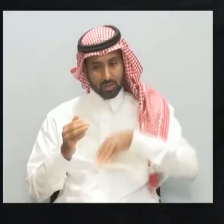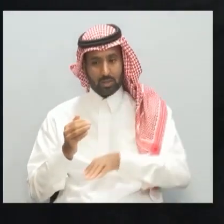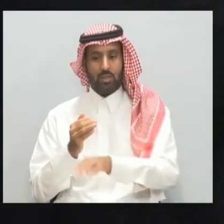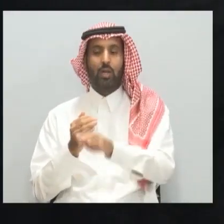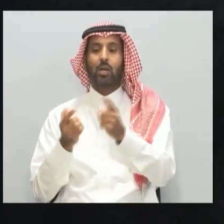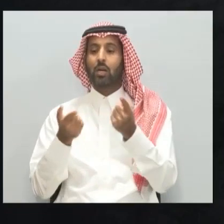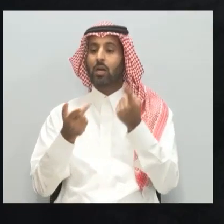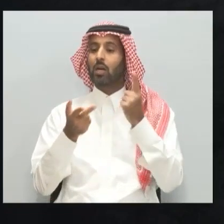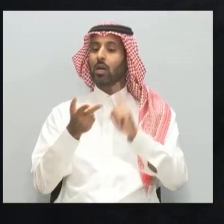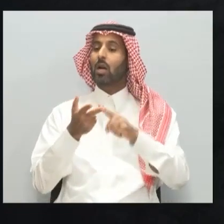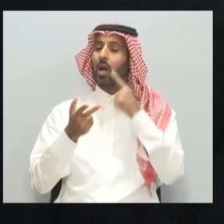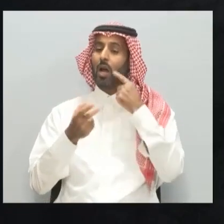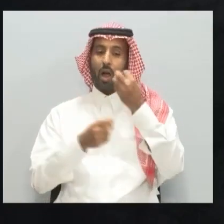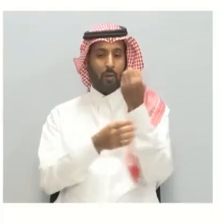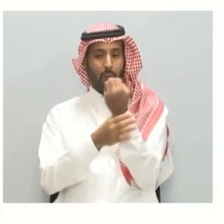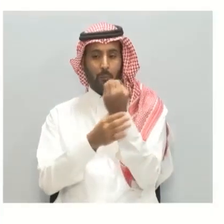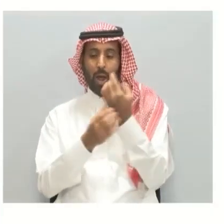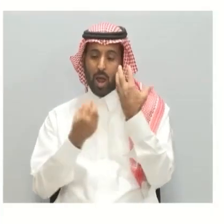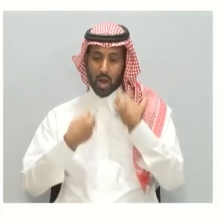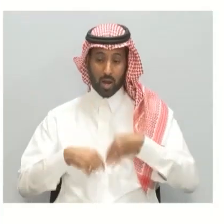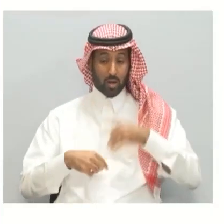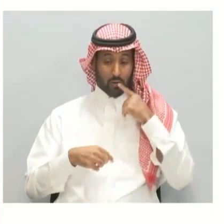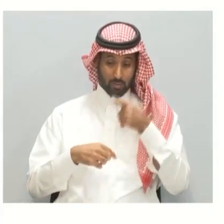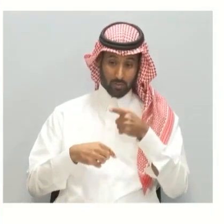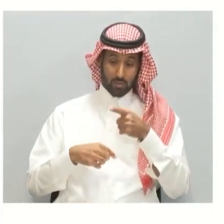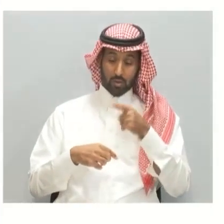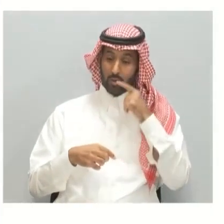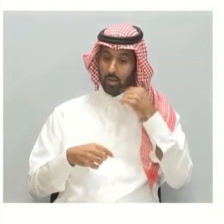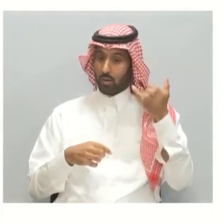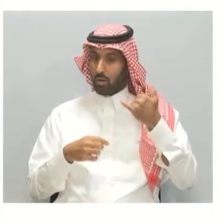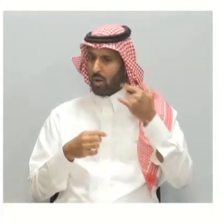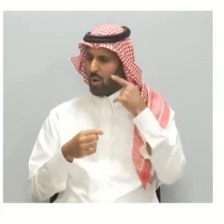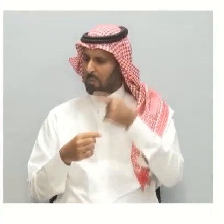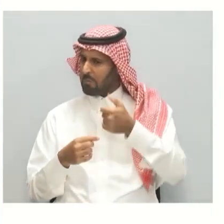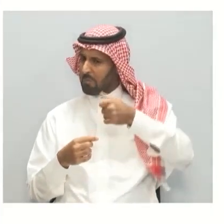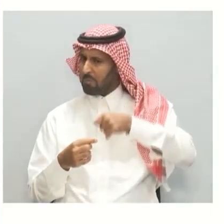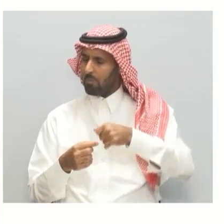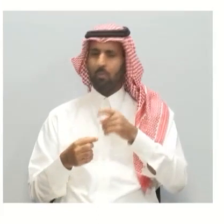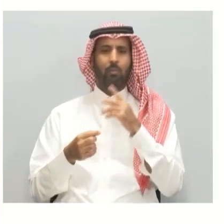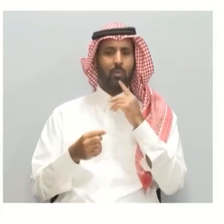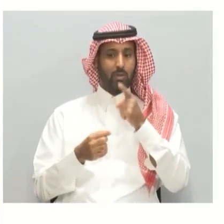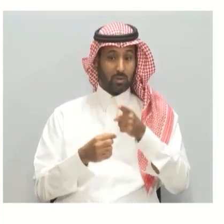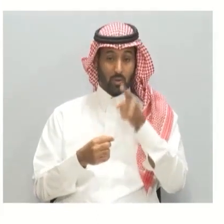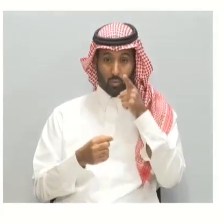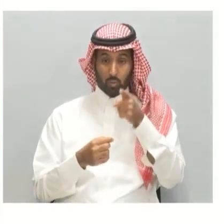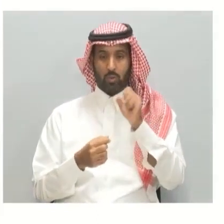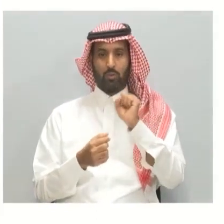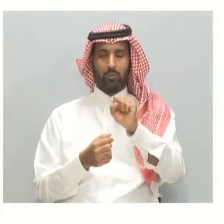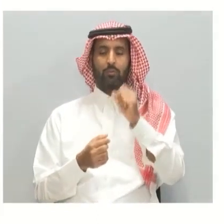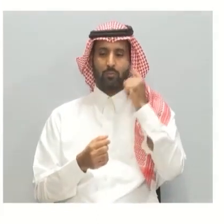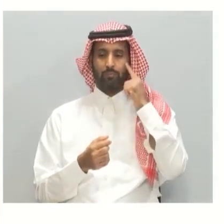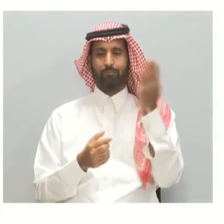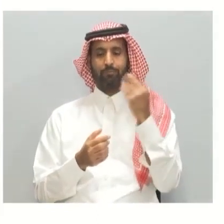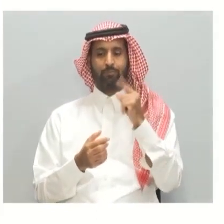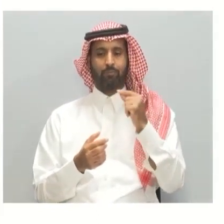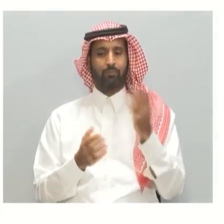and also the fashion for dolls. Do you find of them any of them interesting or not? Of course, this is according to your own